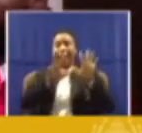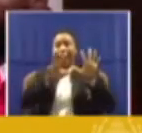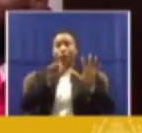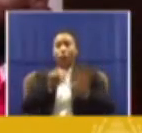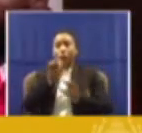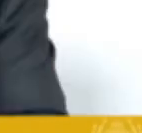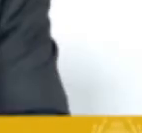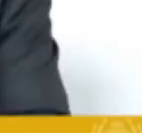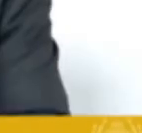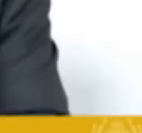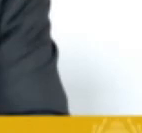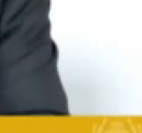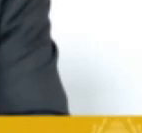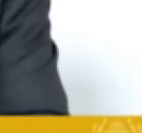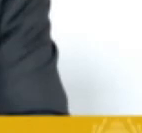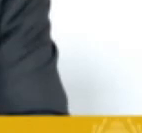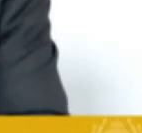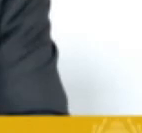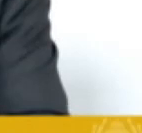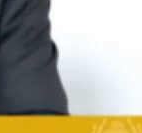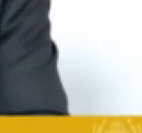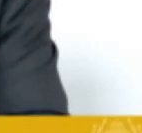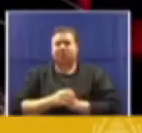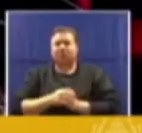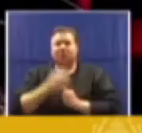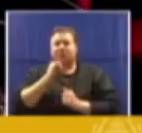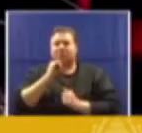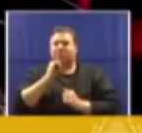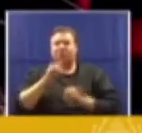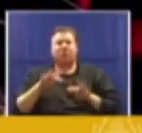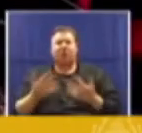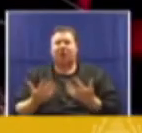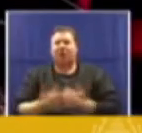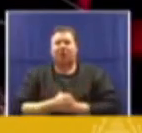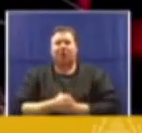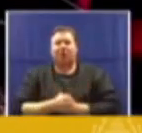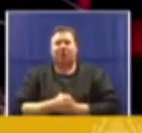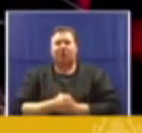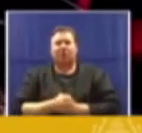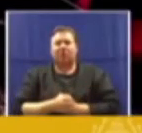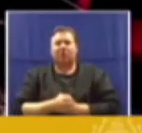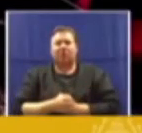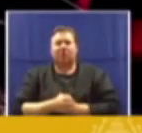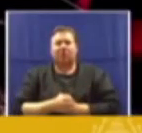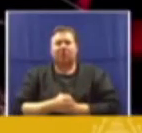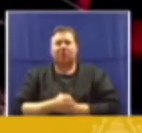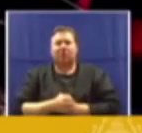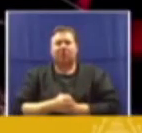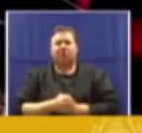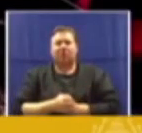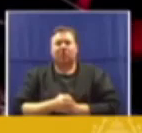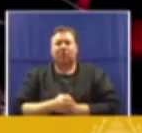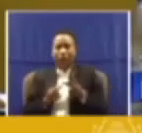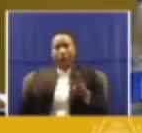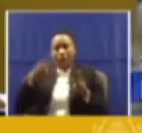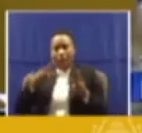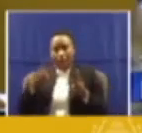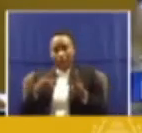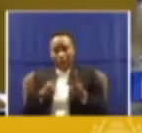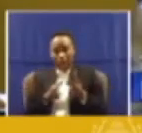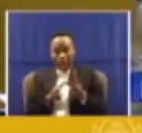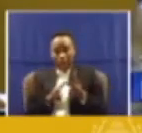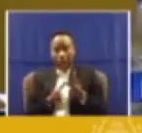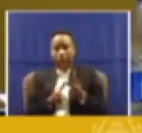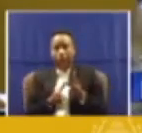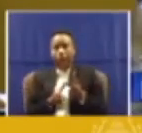legal advice. So that is why we believe that the president of the country is undermining and